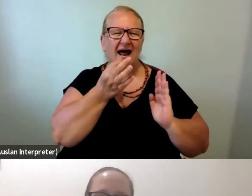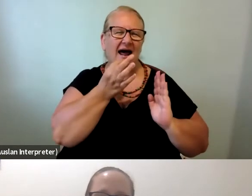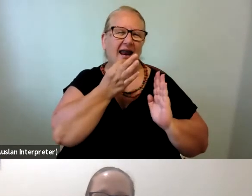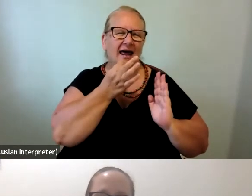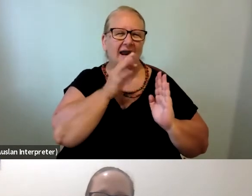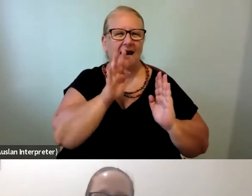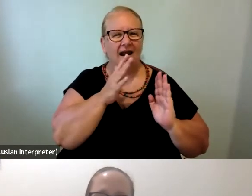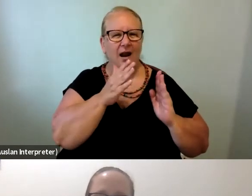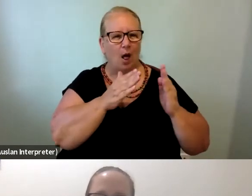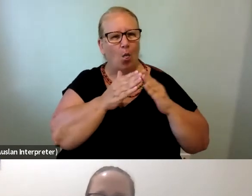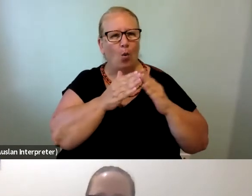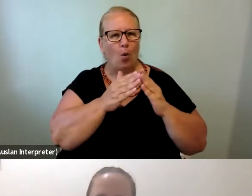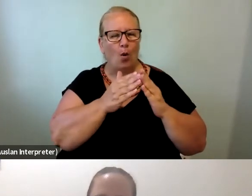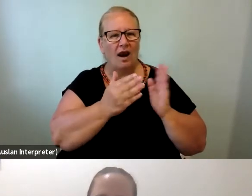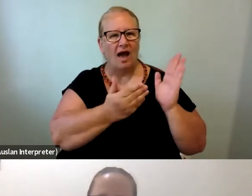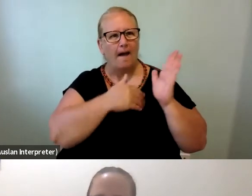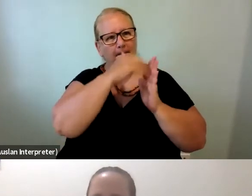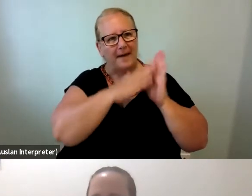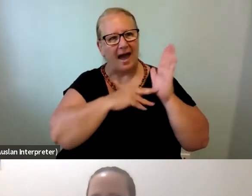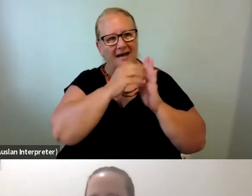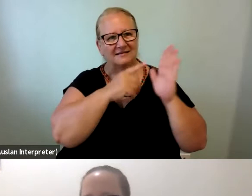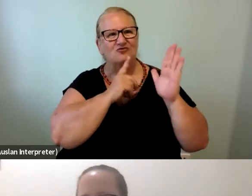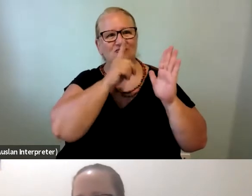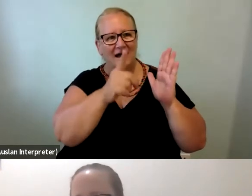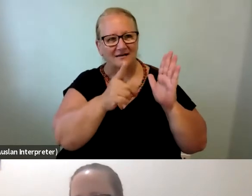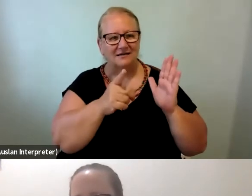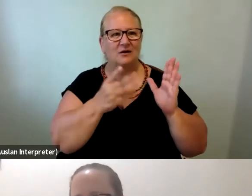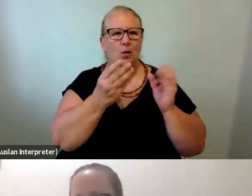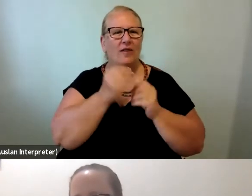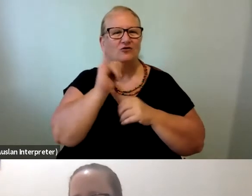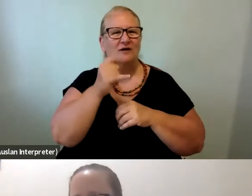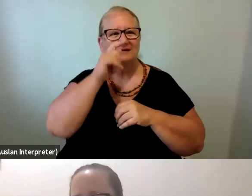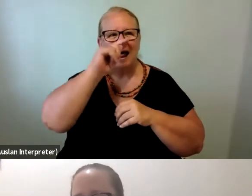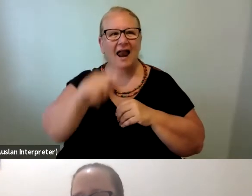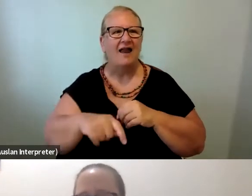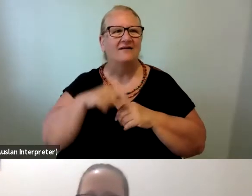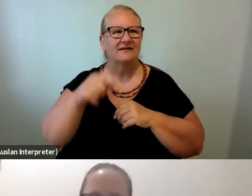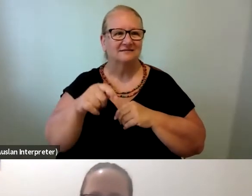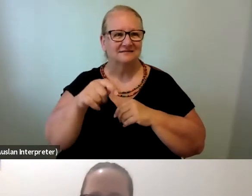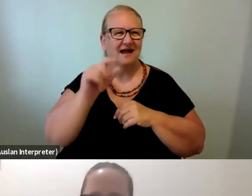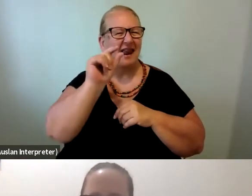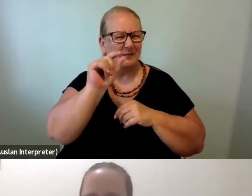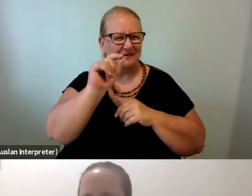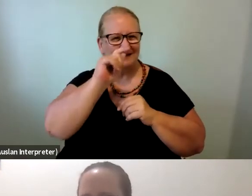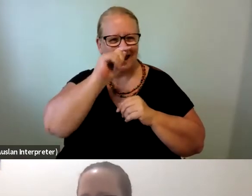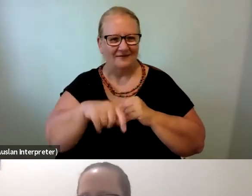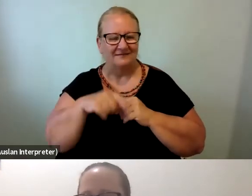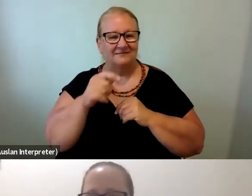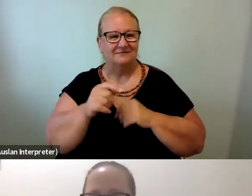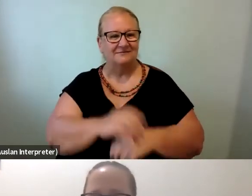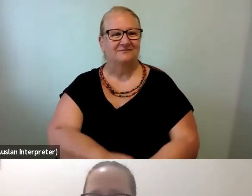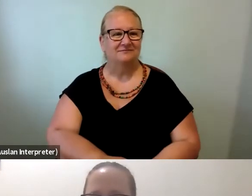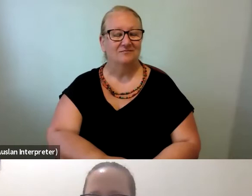sort of corner of a painting that's red with just the nose of an elephant.